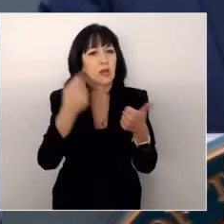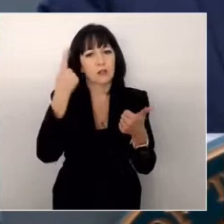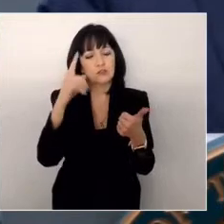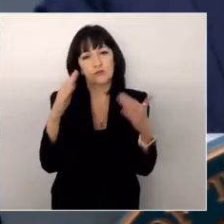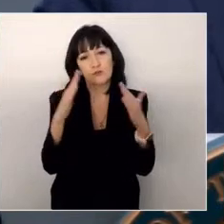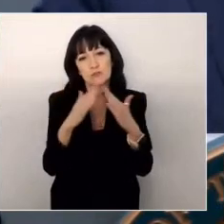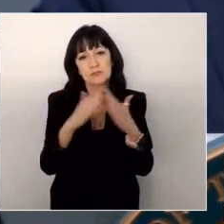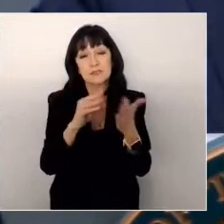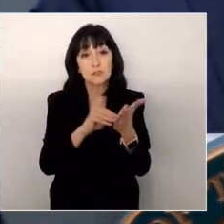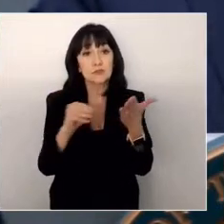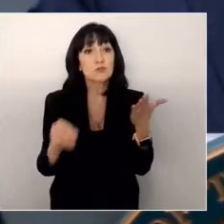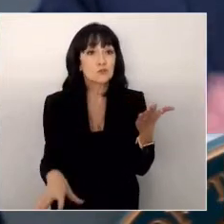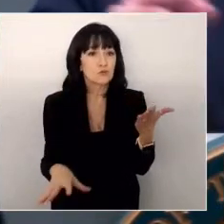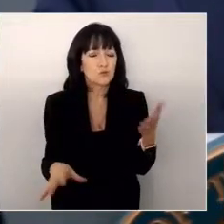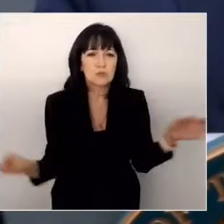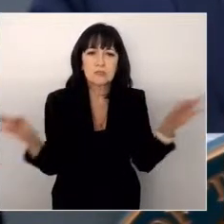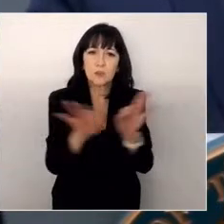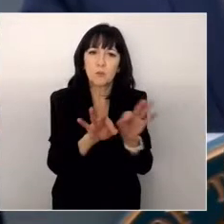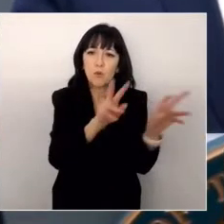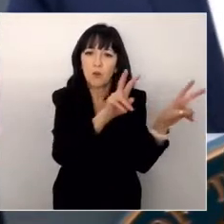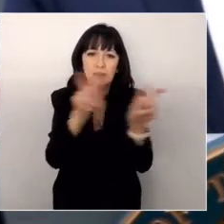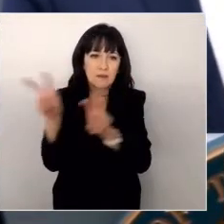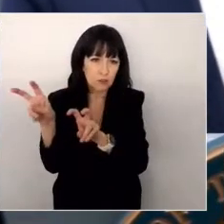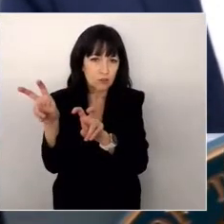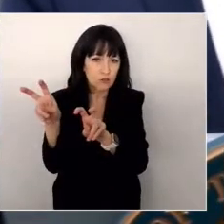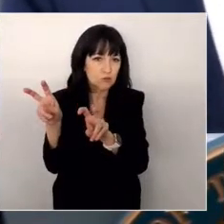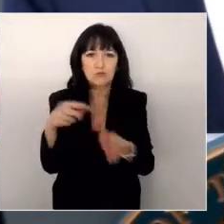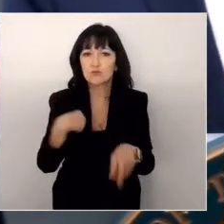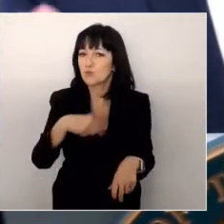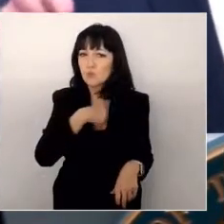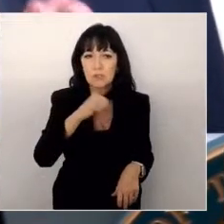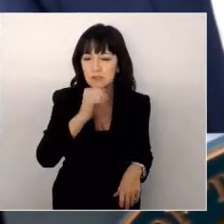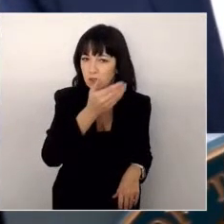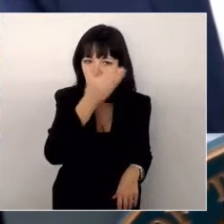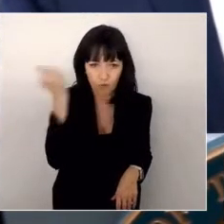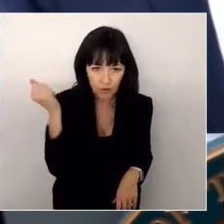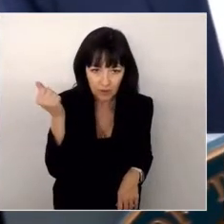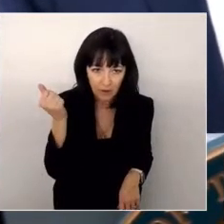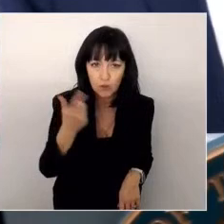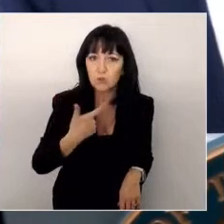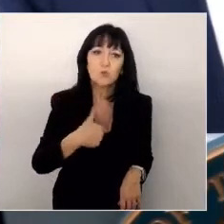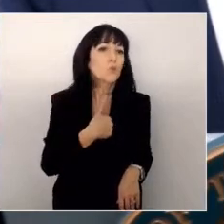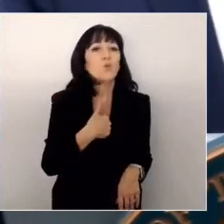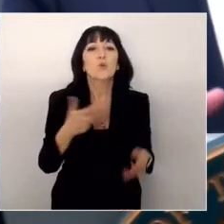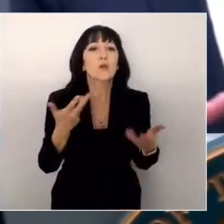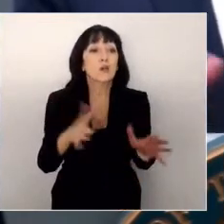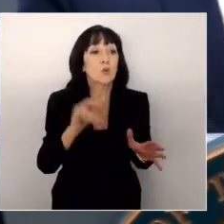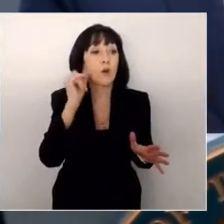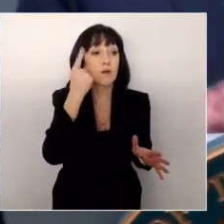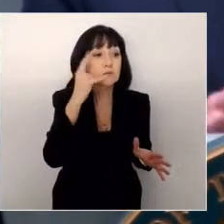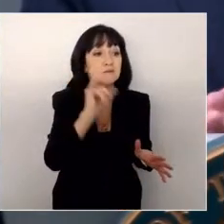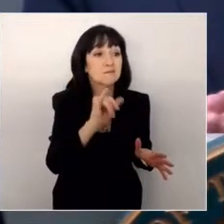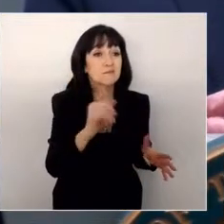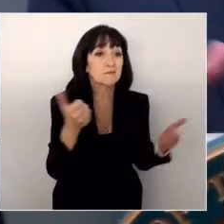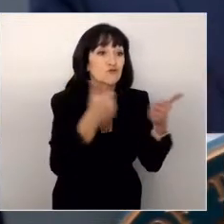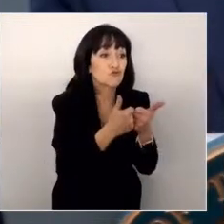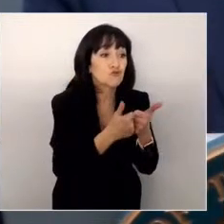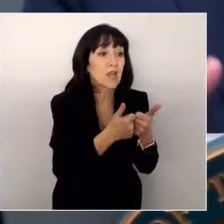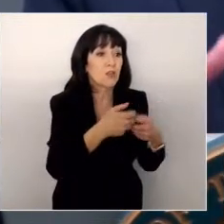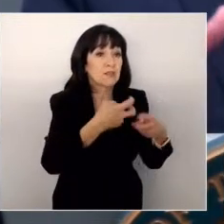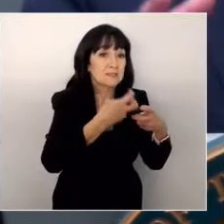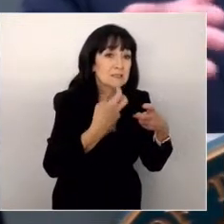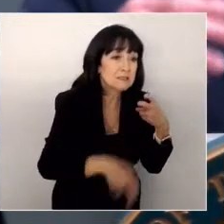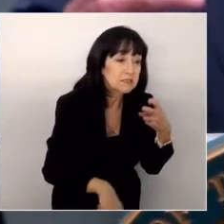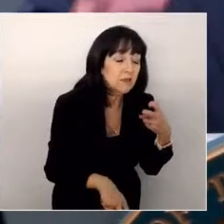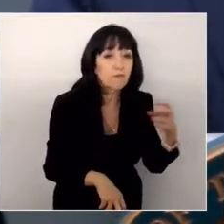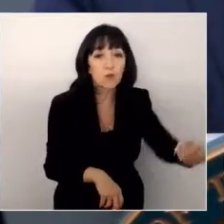very important issues. But we can't let those difficult issues hold us up. We can't afford to wait, and we can't afford